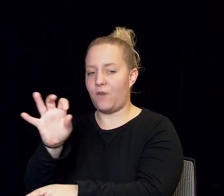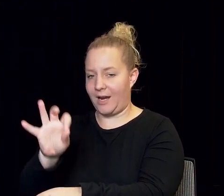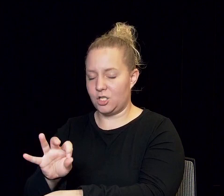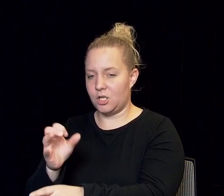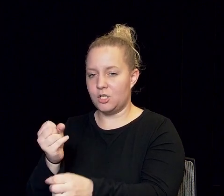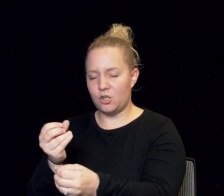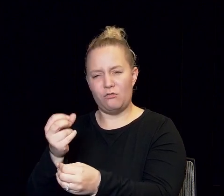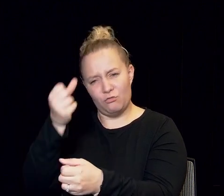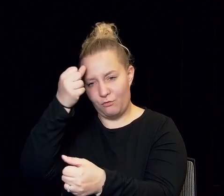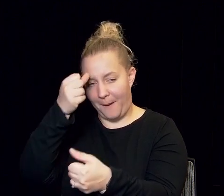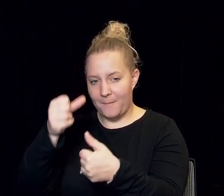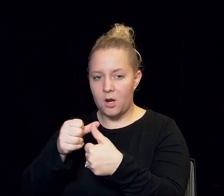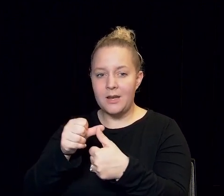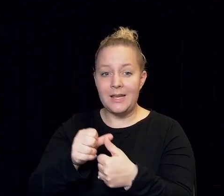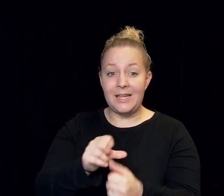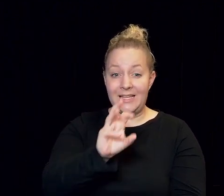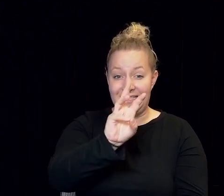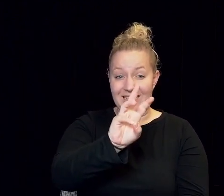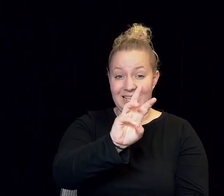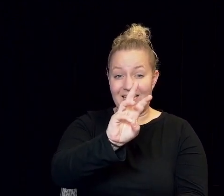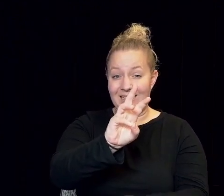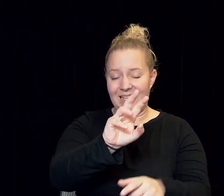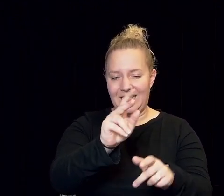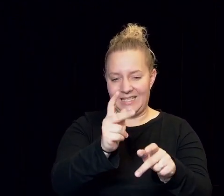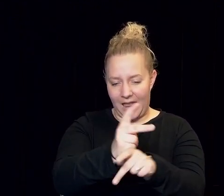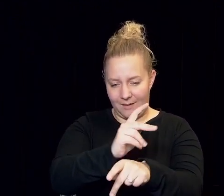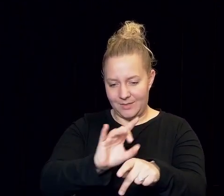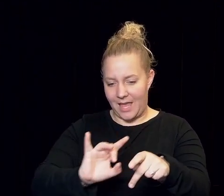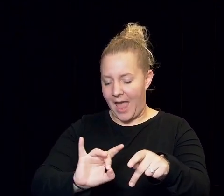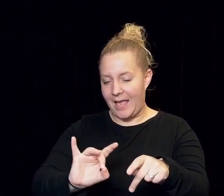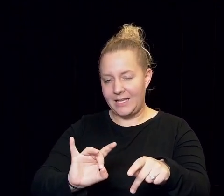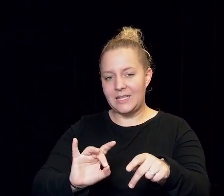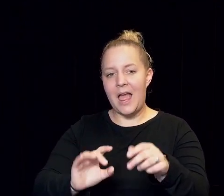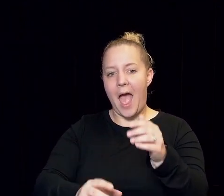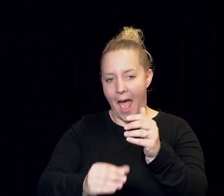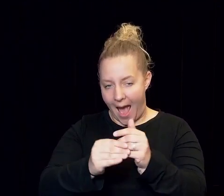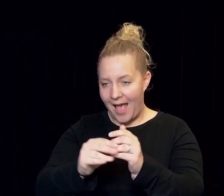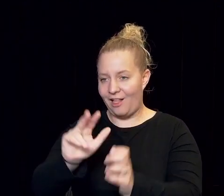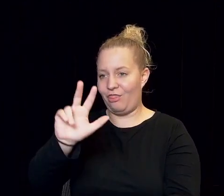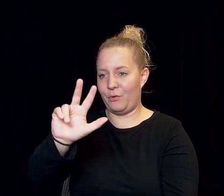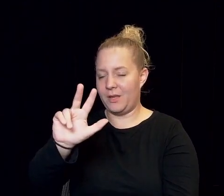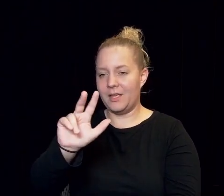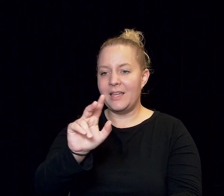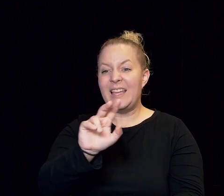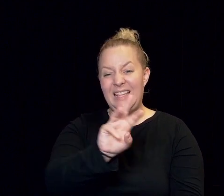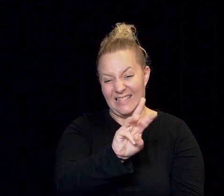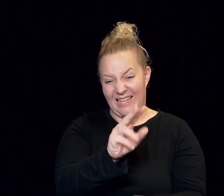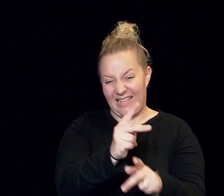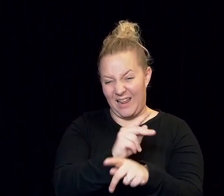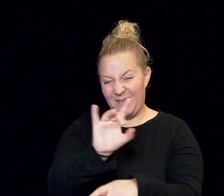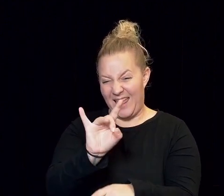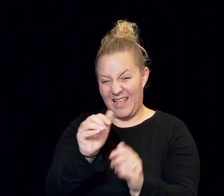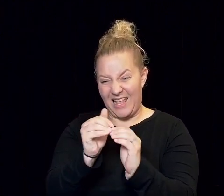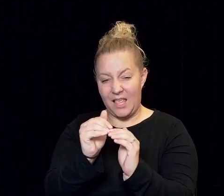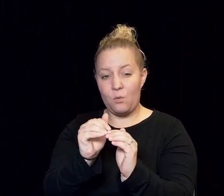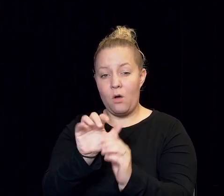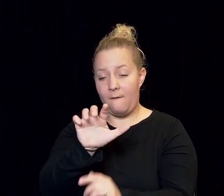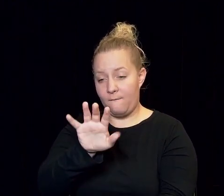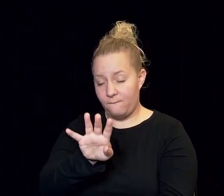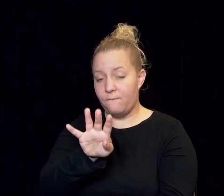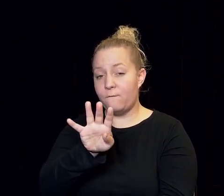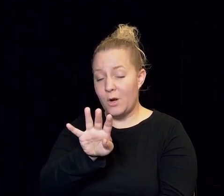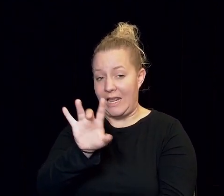So quick reminder, 6 times 8, and then we add 3. So 6 times 8 is 48, plus 3 more